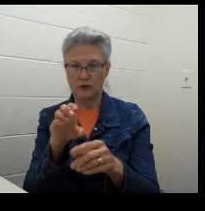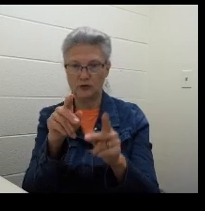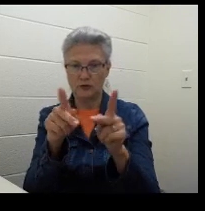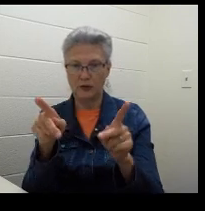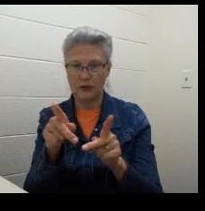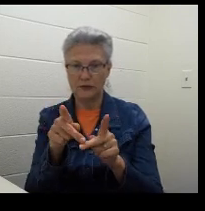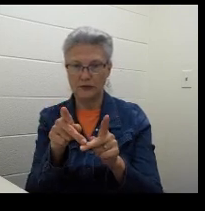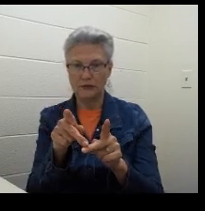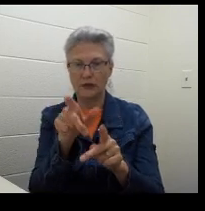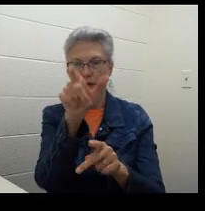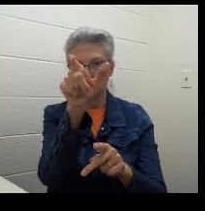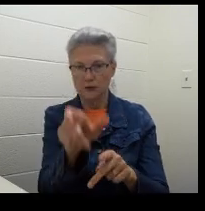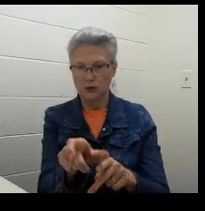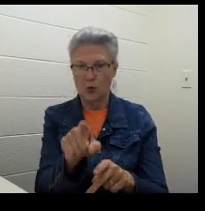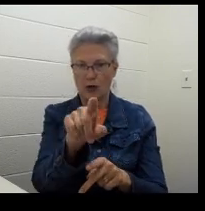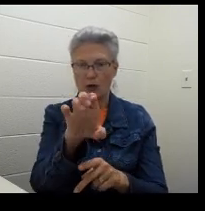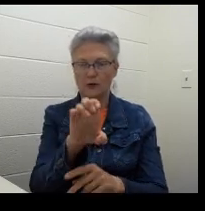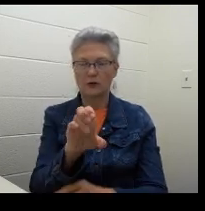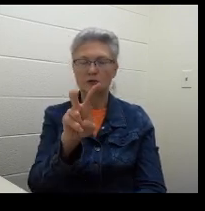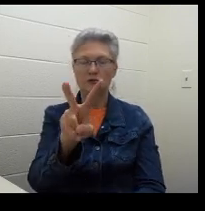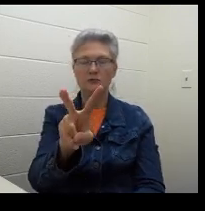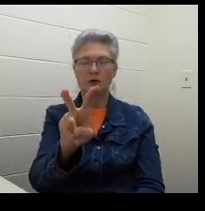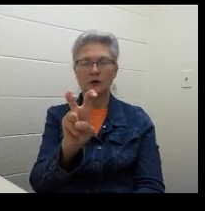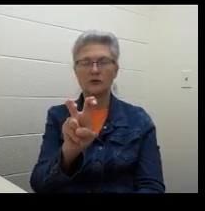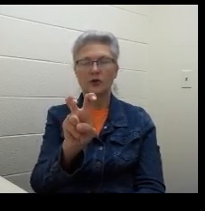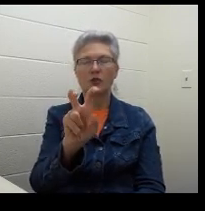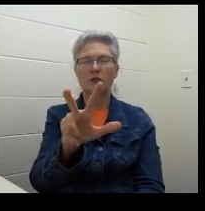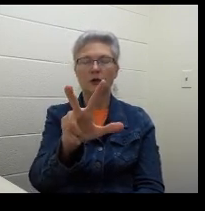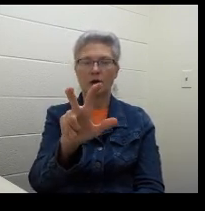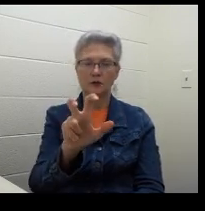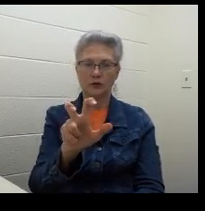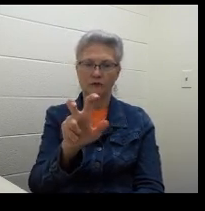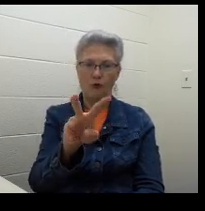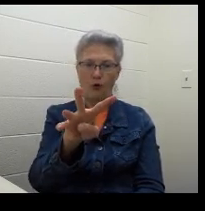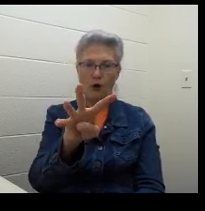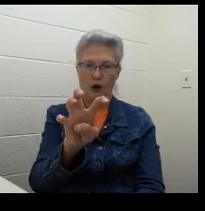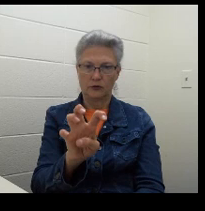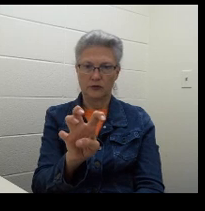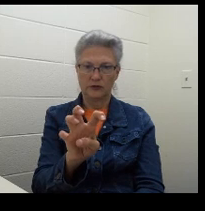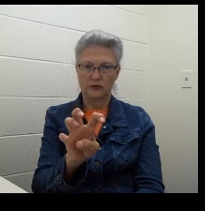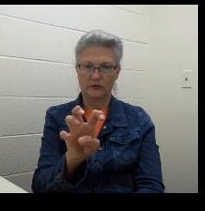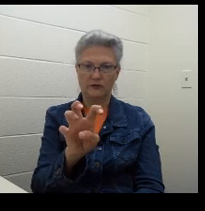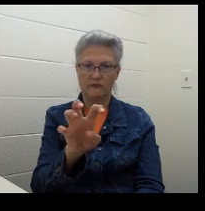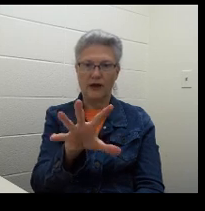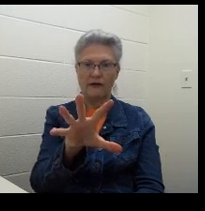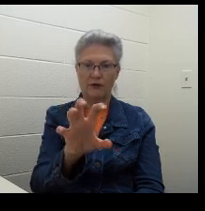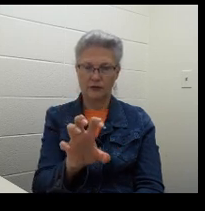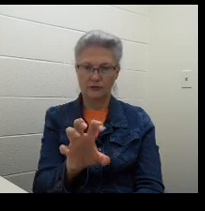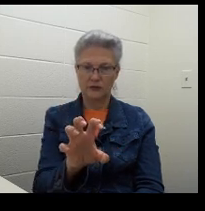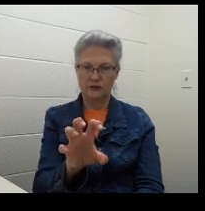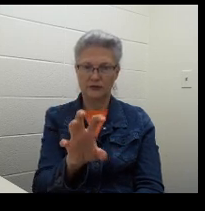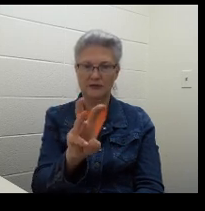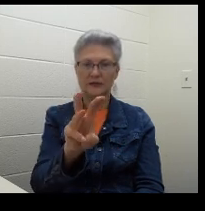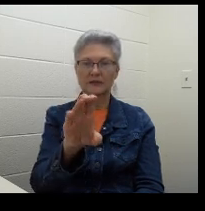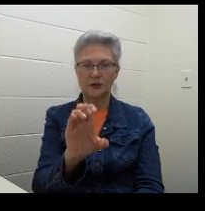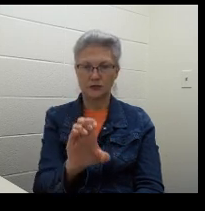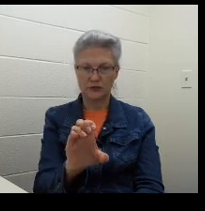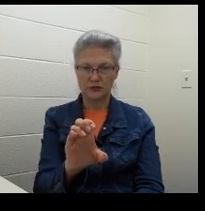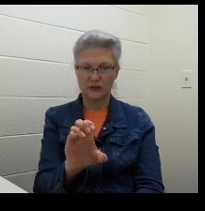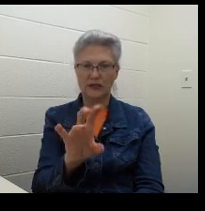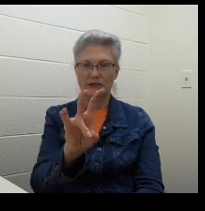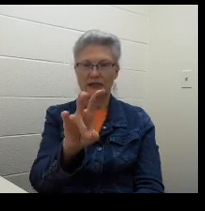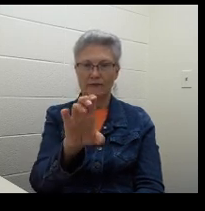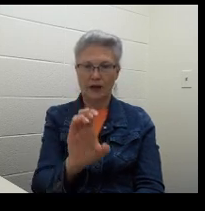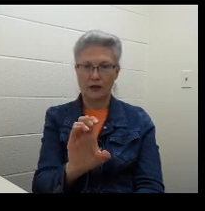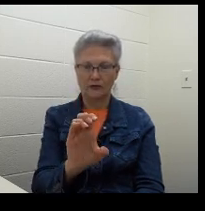So 100, 200s, 300s, 400s, 500s,